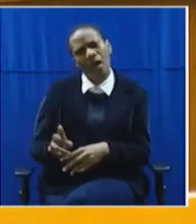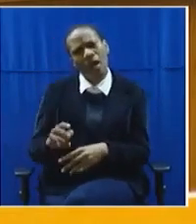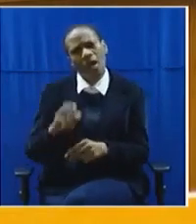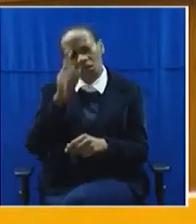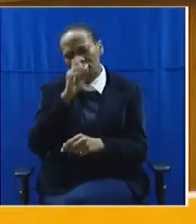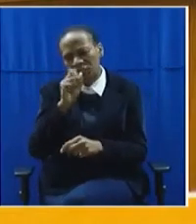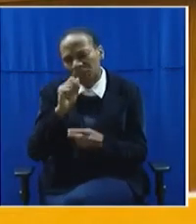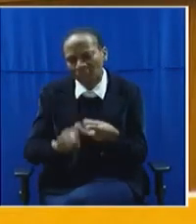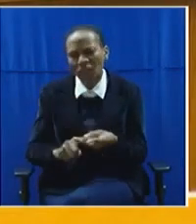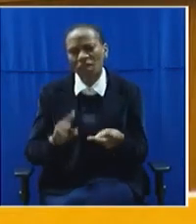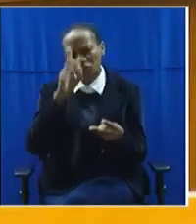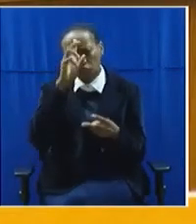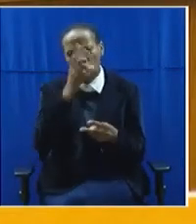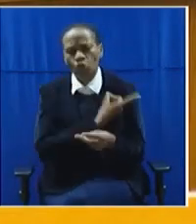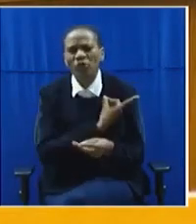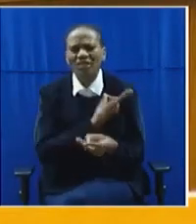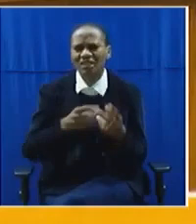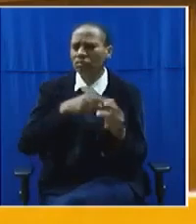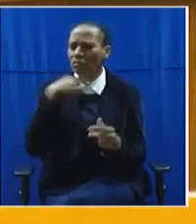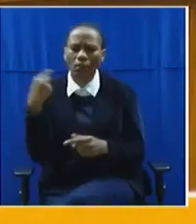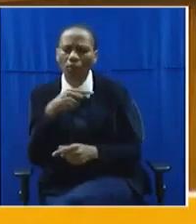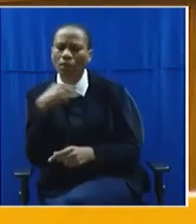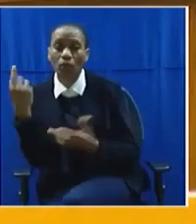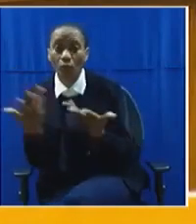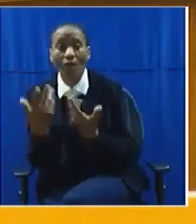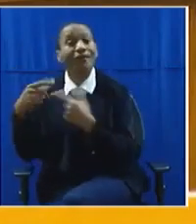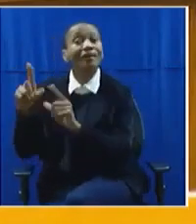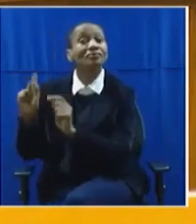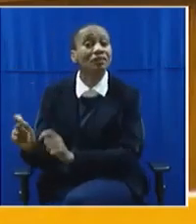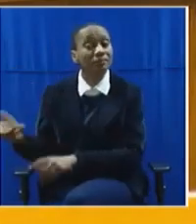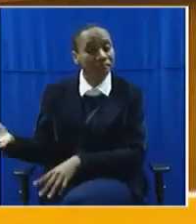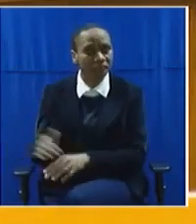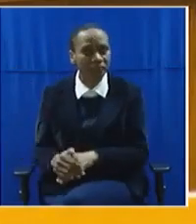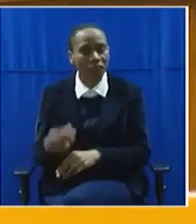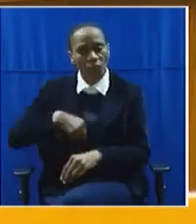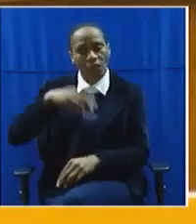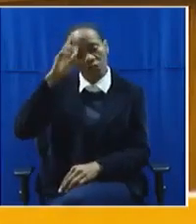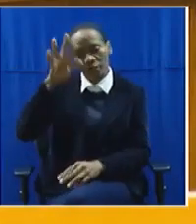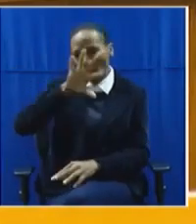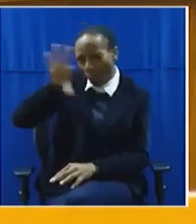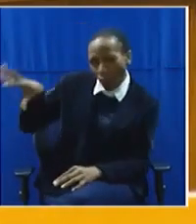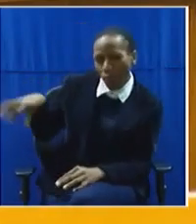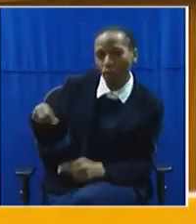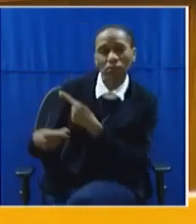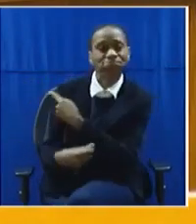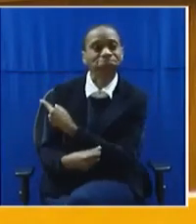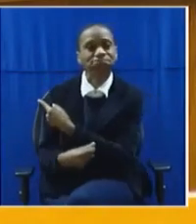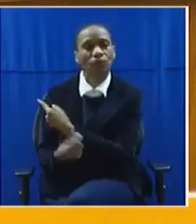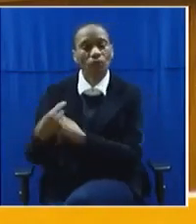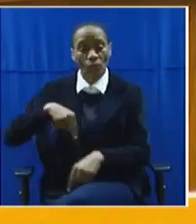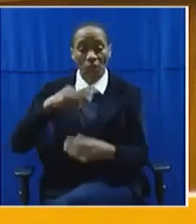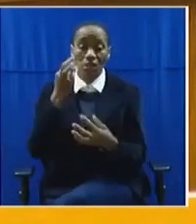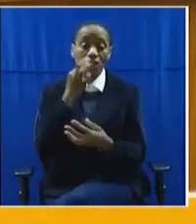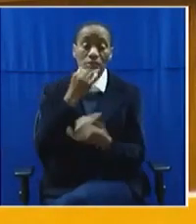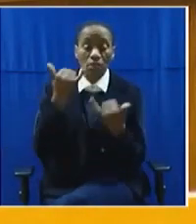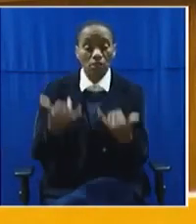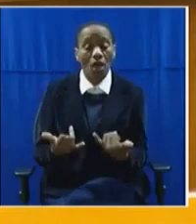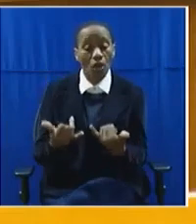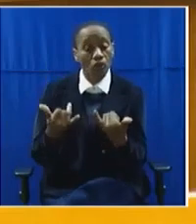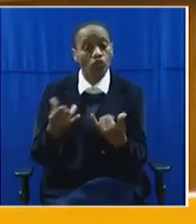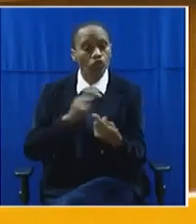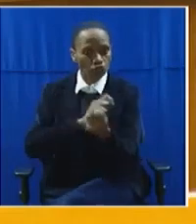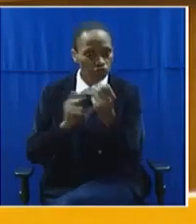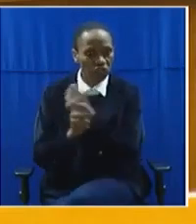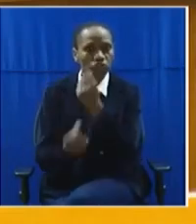sisters murdered on the killing fields of the Cape Flats. We remember them, and we pledge that things must